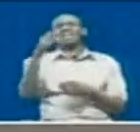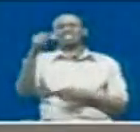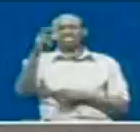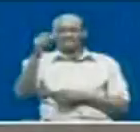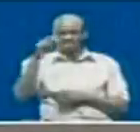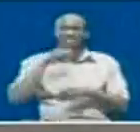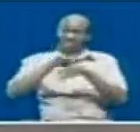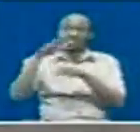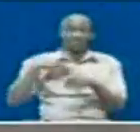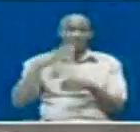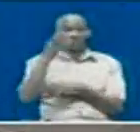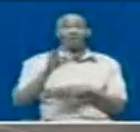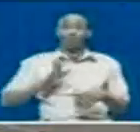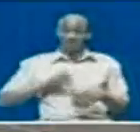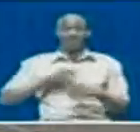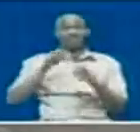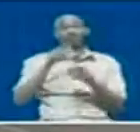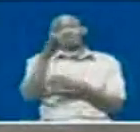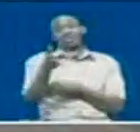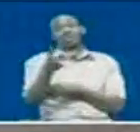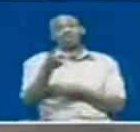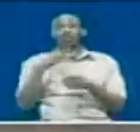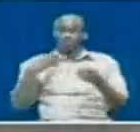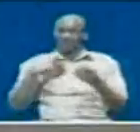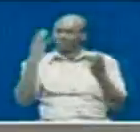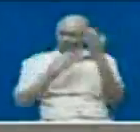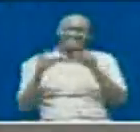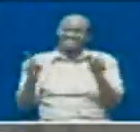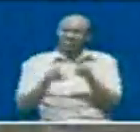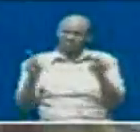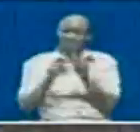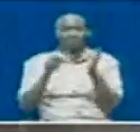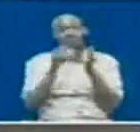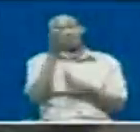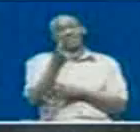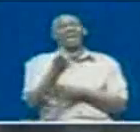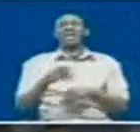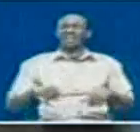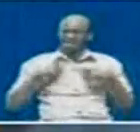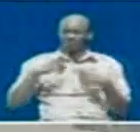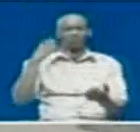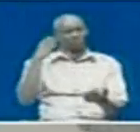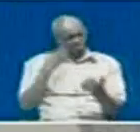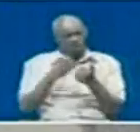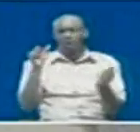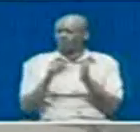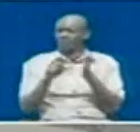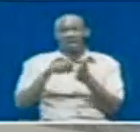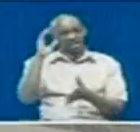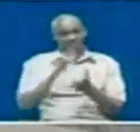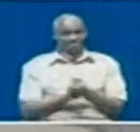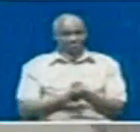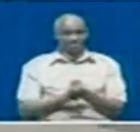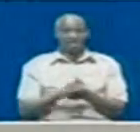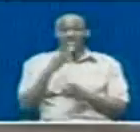send Kenyans, especially women, into the Middle East to face the same fate as Faith, a life of anguish and regret.